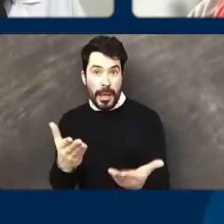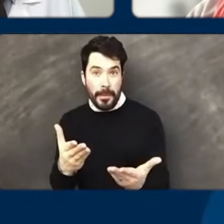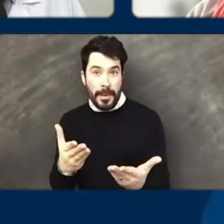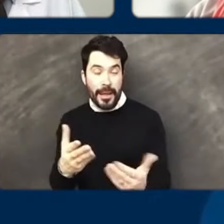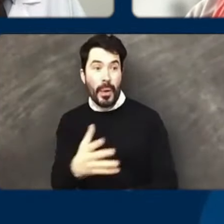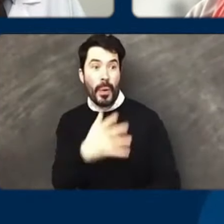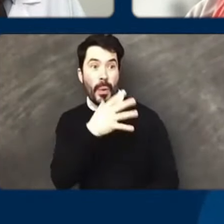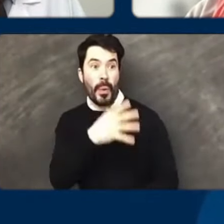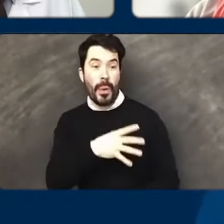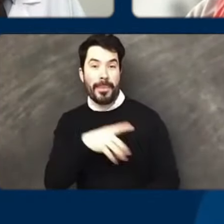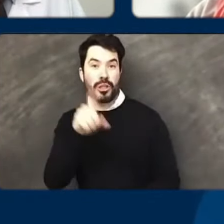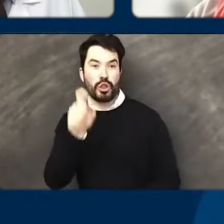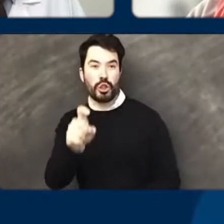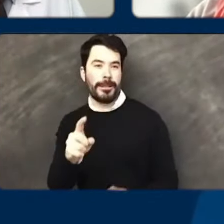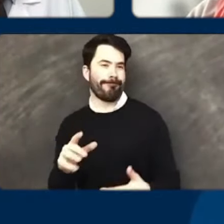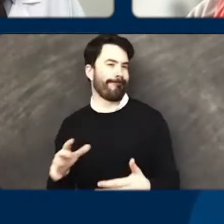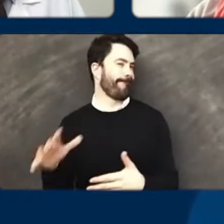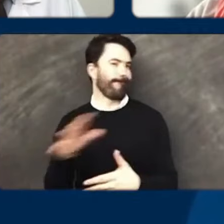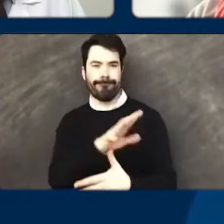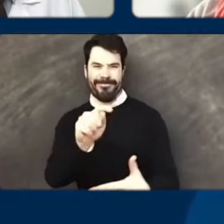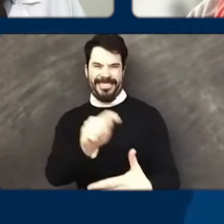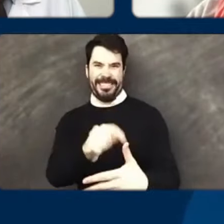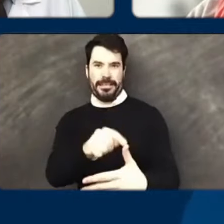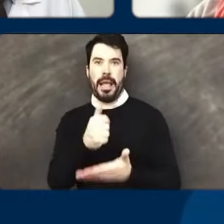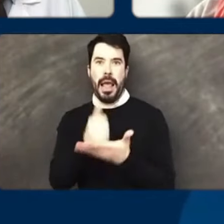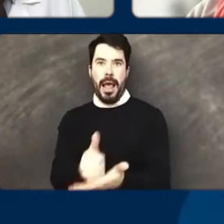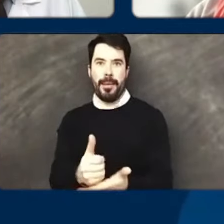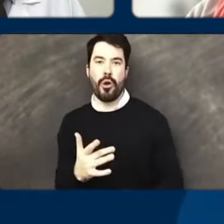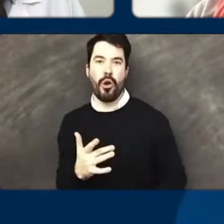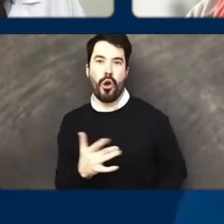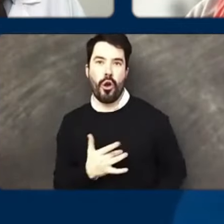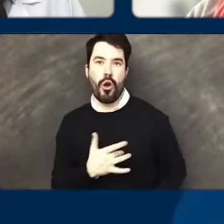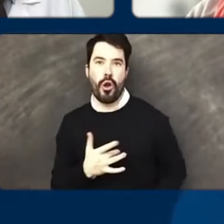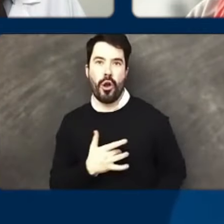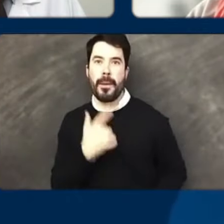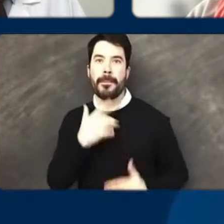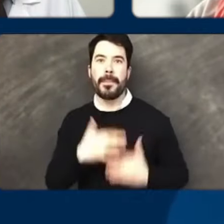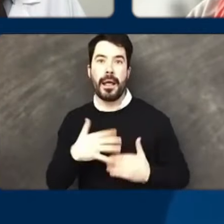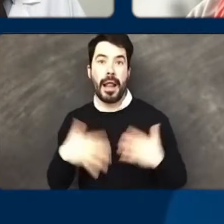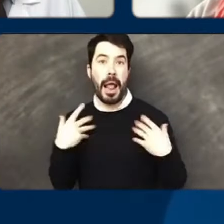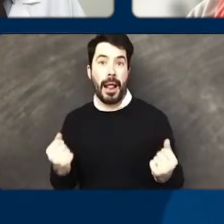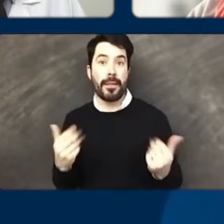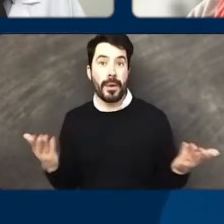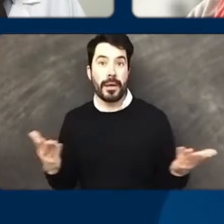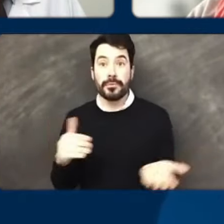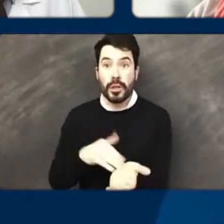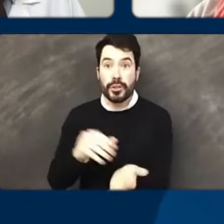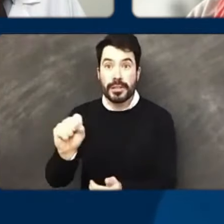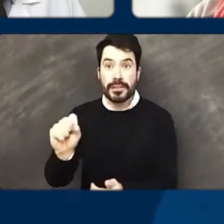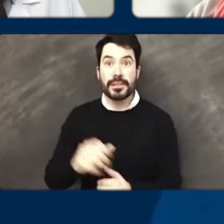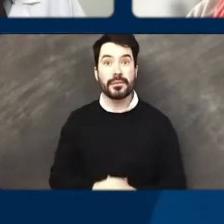heart and vascular health? And let's go to Dr. Saberi first. Get moving.